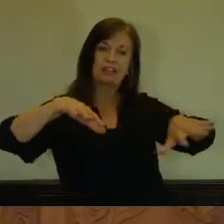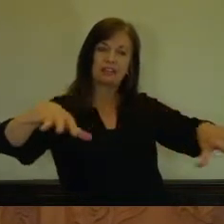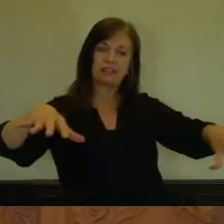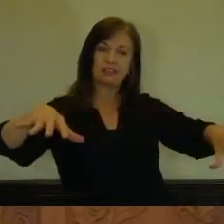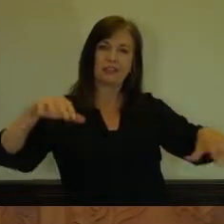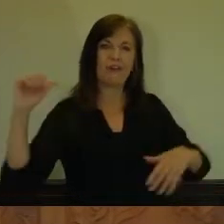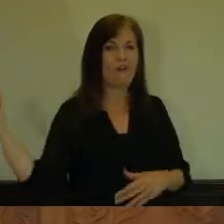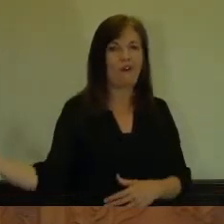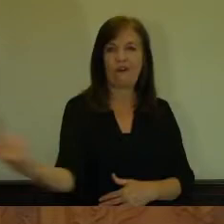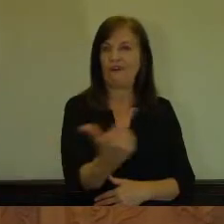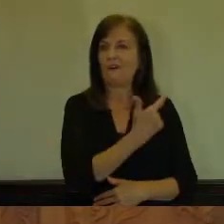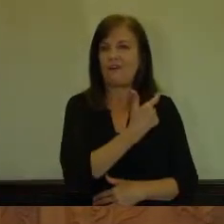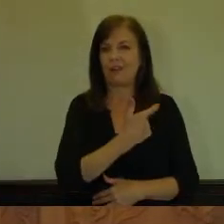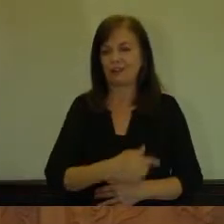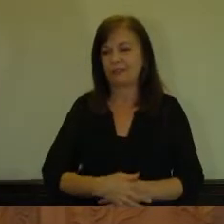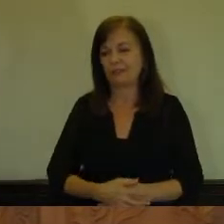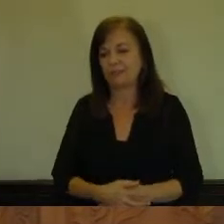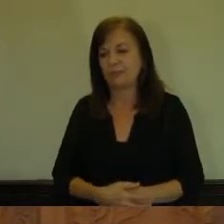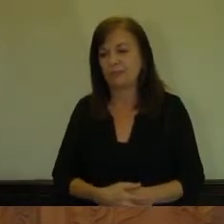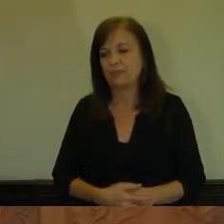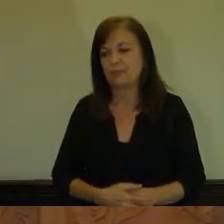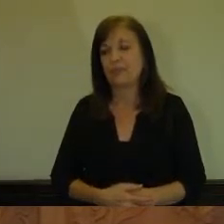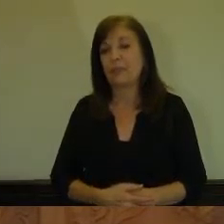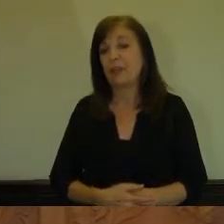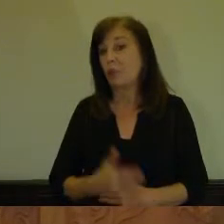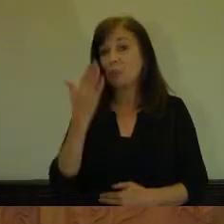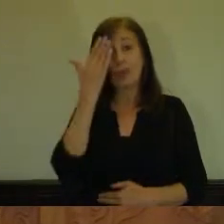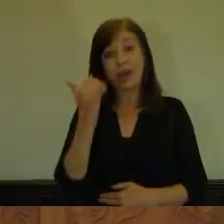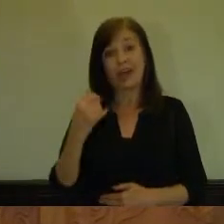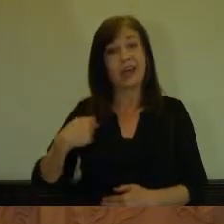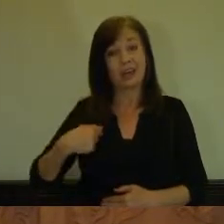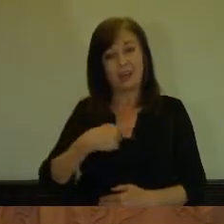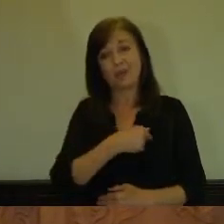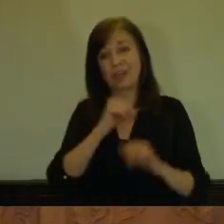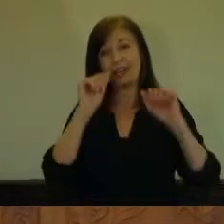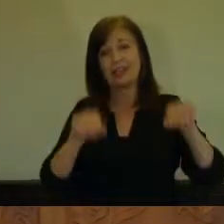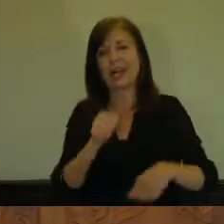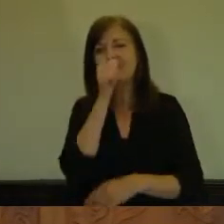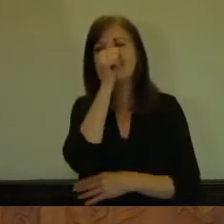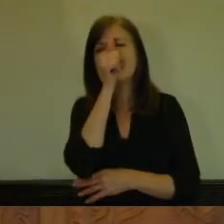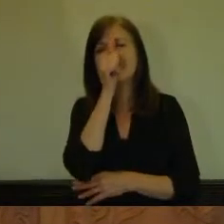upon us all that we might